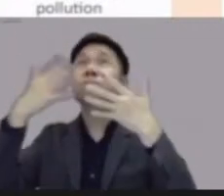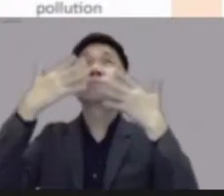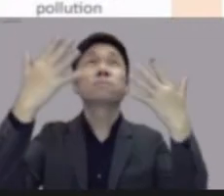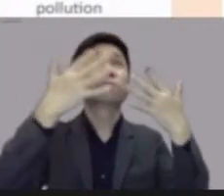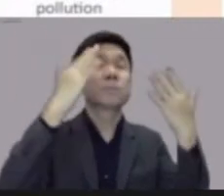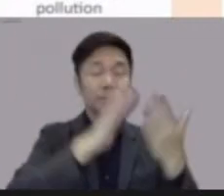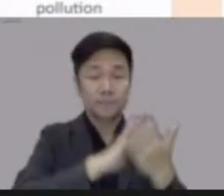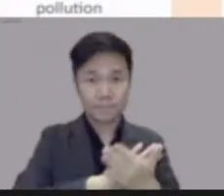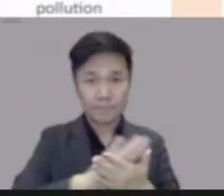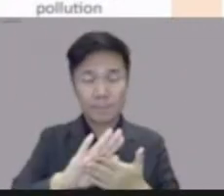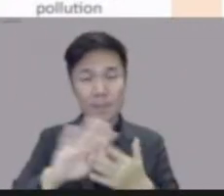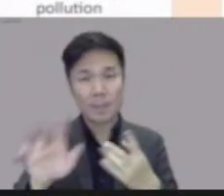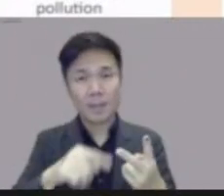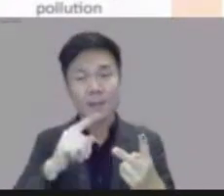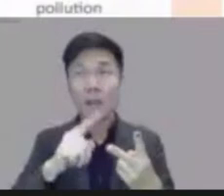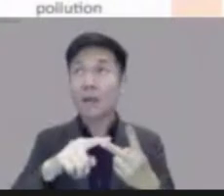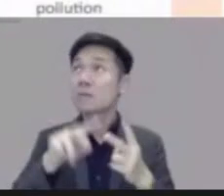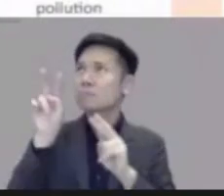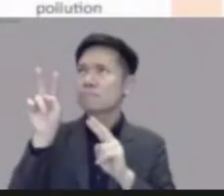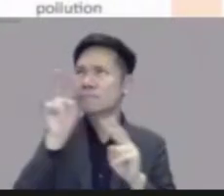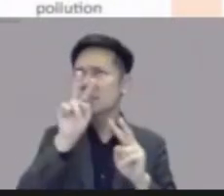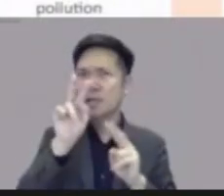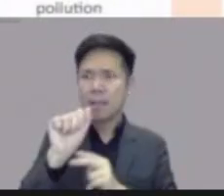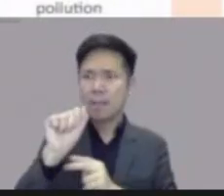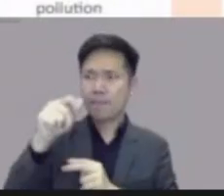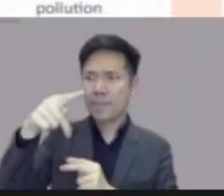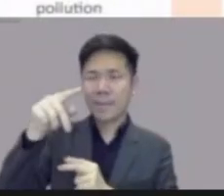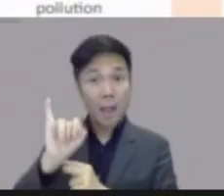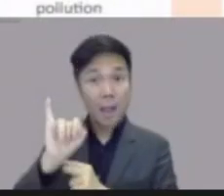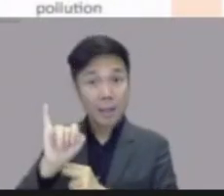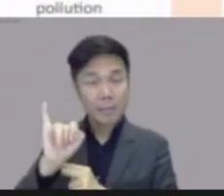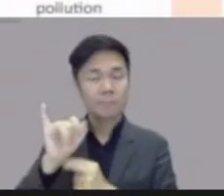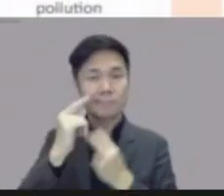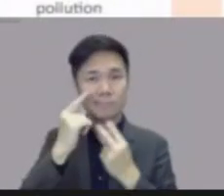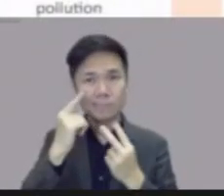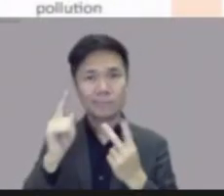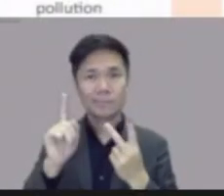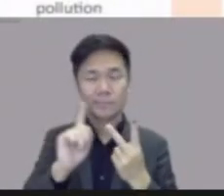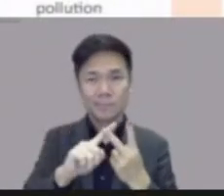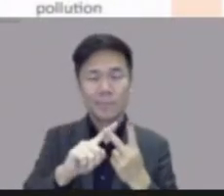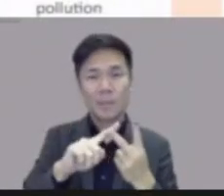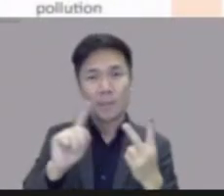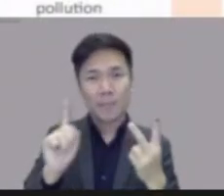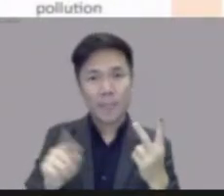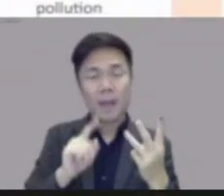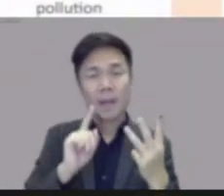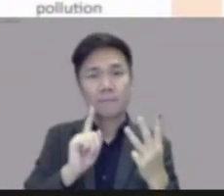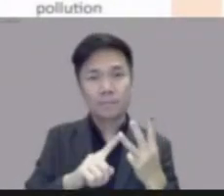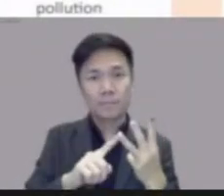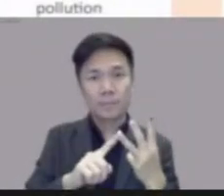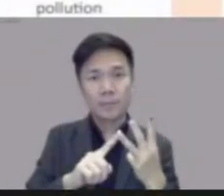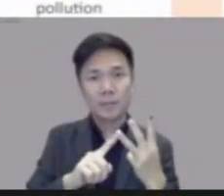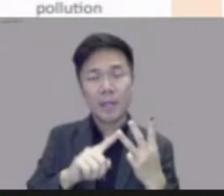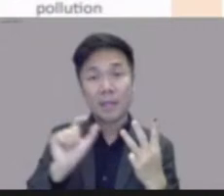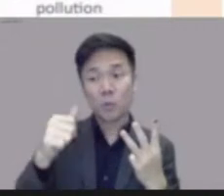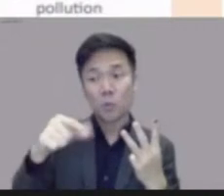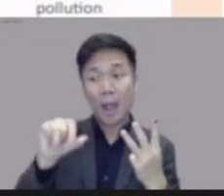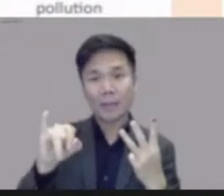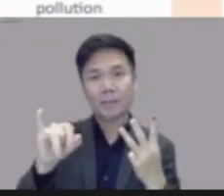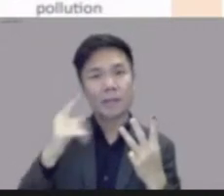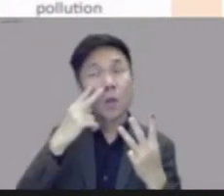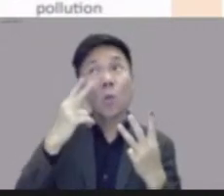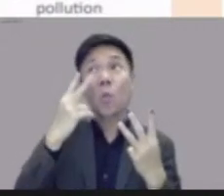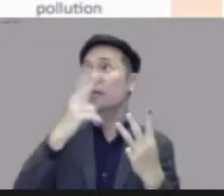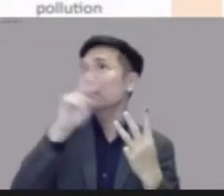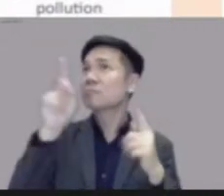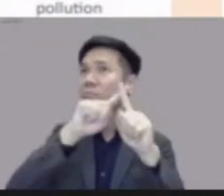facilitating air quality monitoring and open data sharing exchanging best practices and Outreach facilitating capacity building